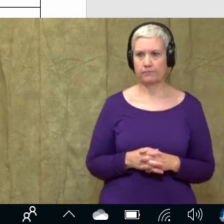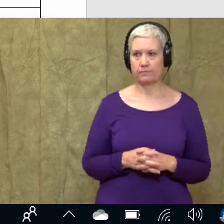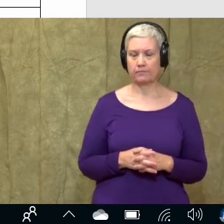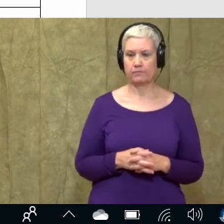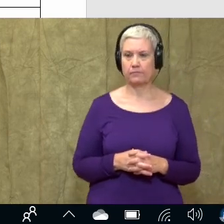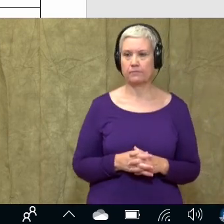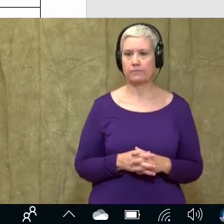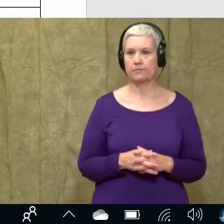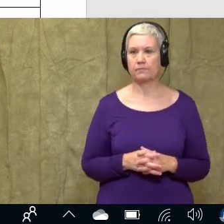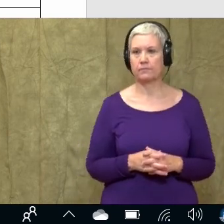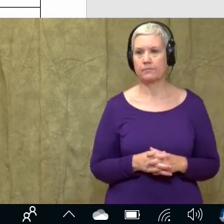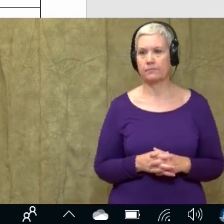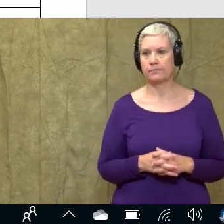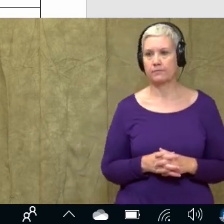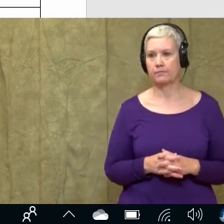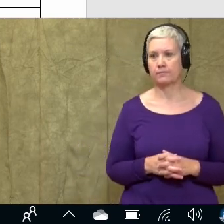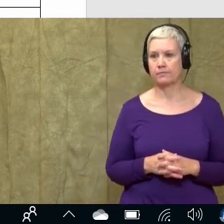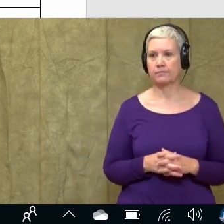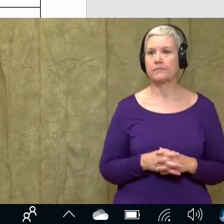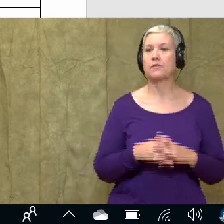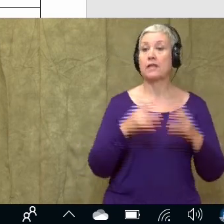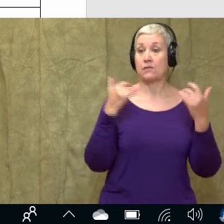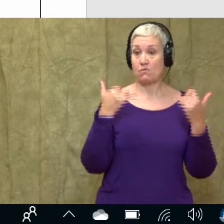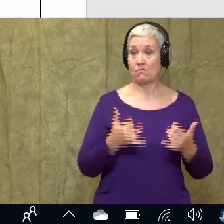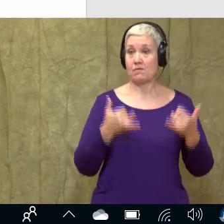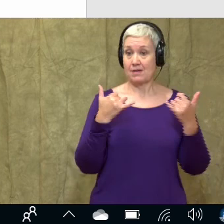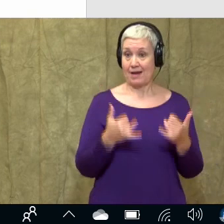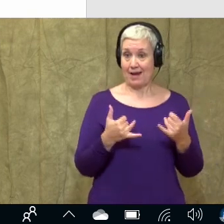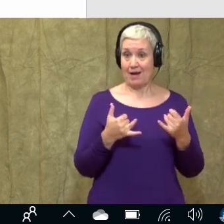All right, we're going to move on to our article.